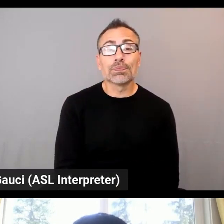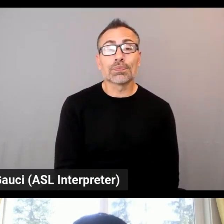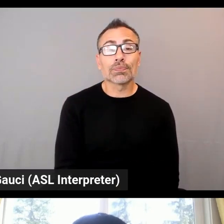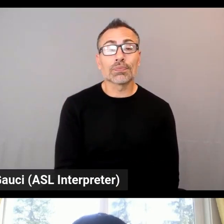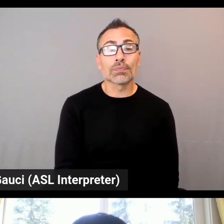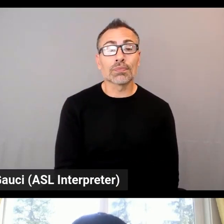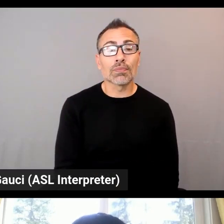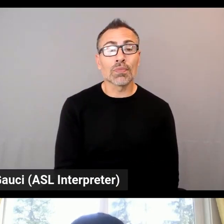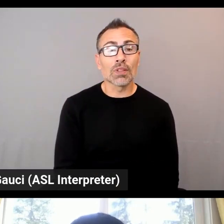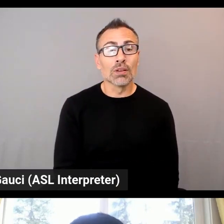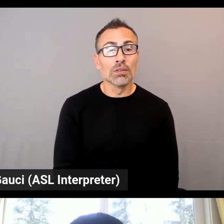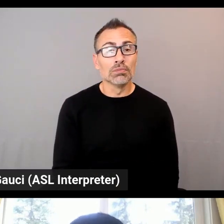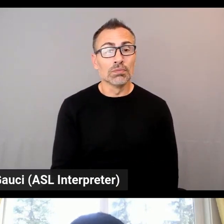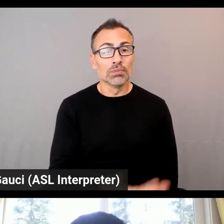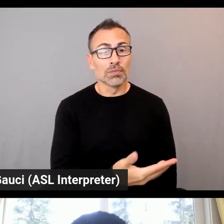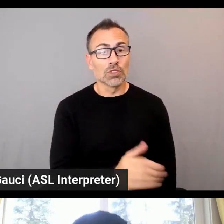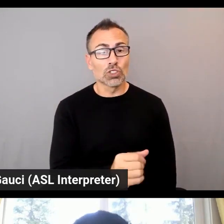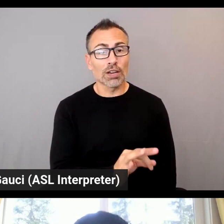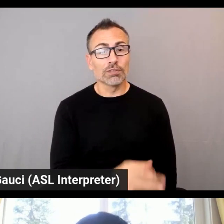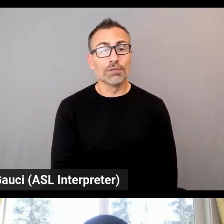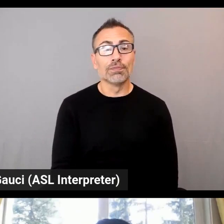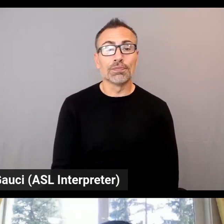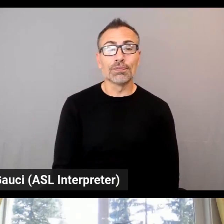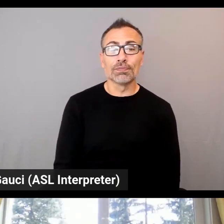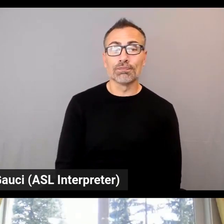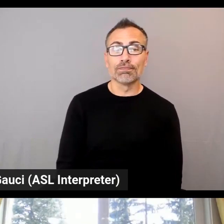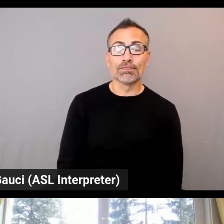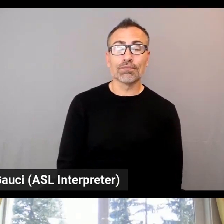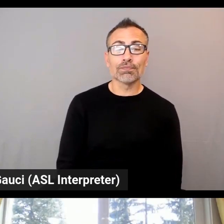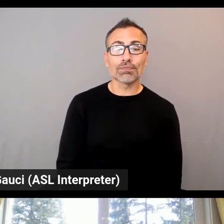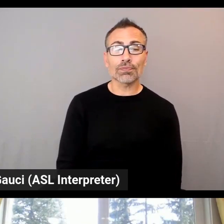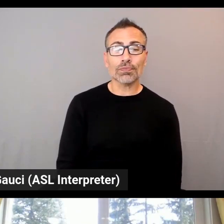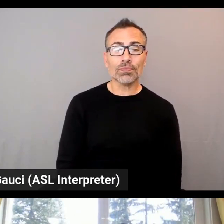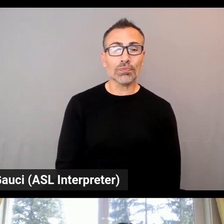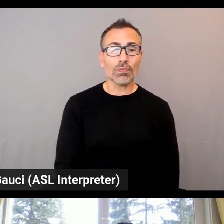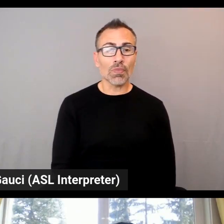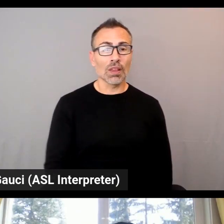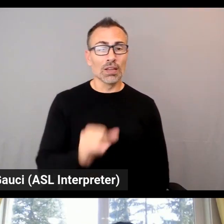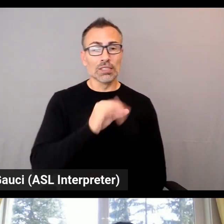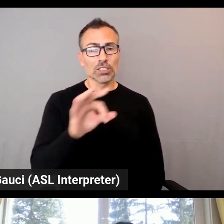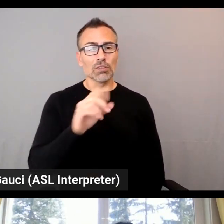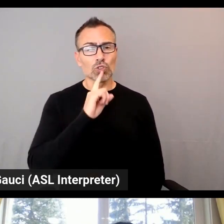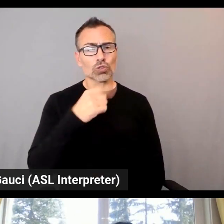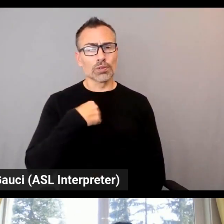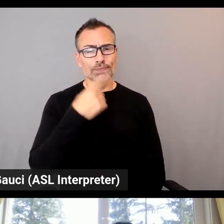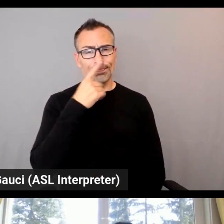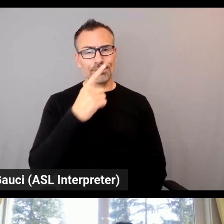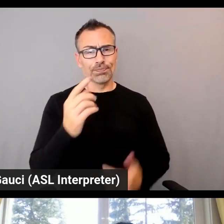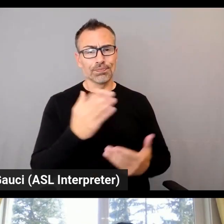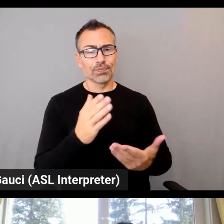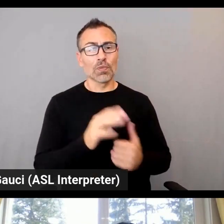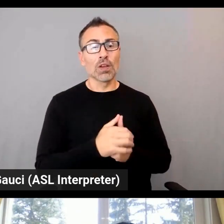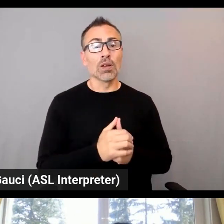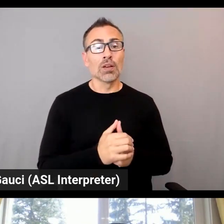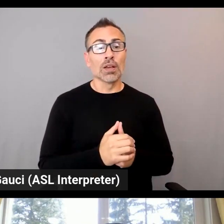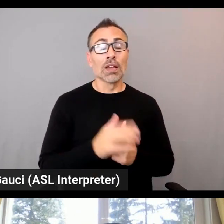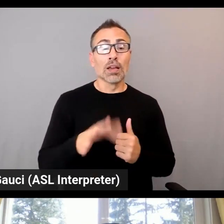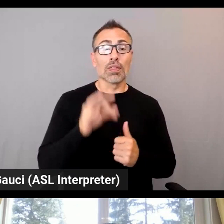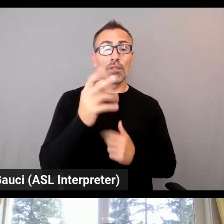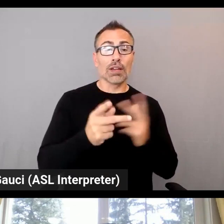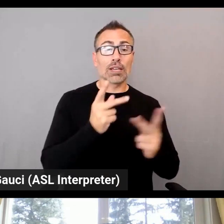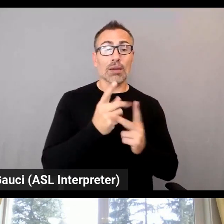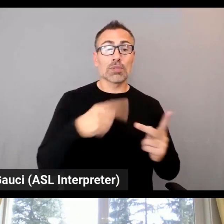Jeff, if you want to take. Sure. So I can share kind of the finding types we're launching. So the finding types that we launched for GA kind